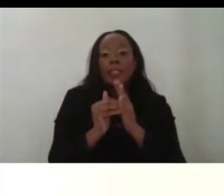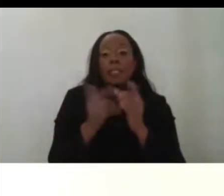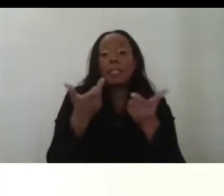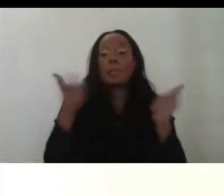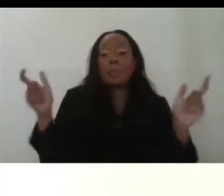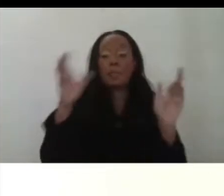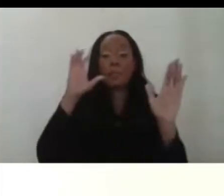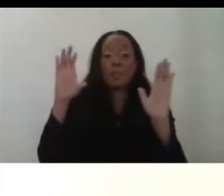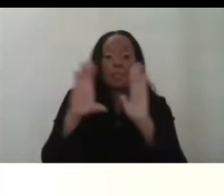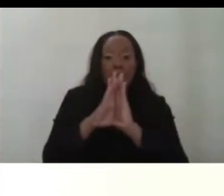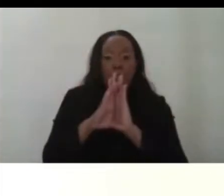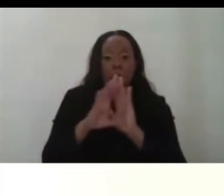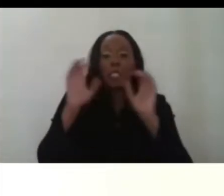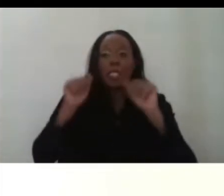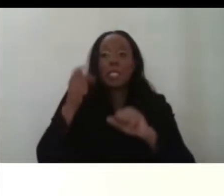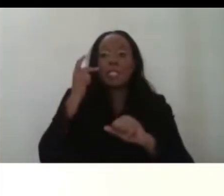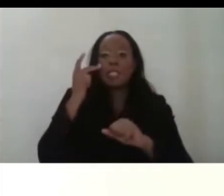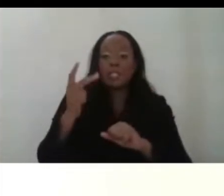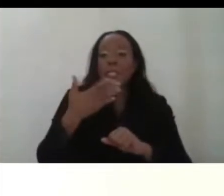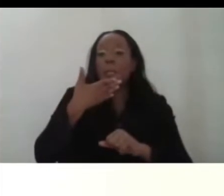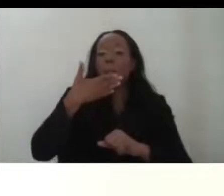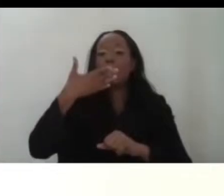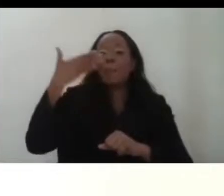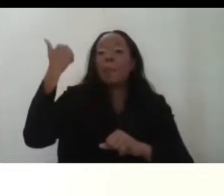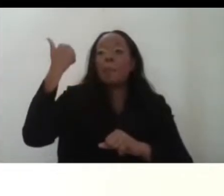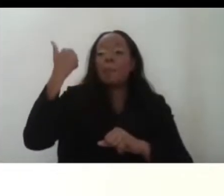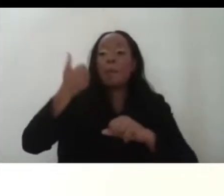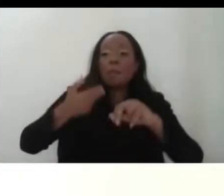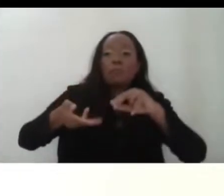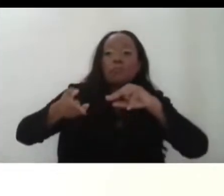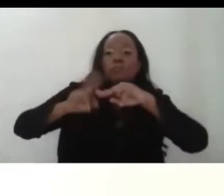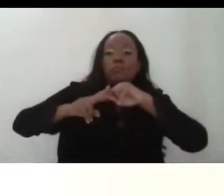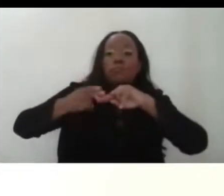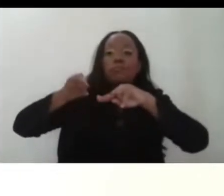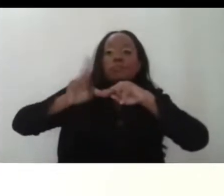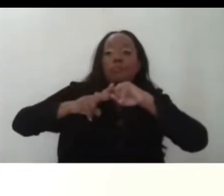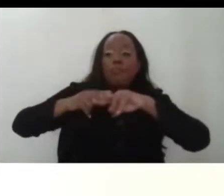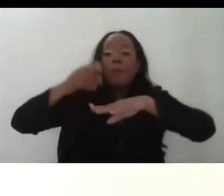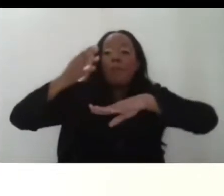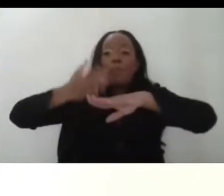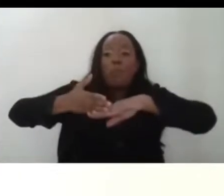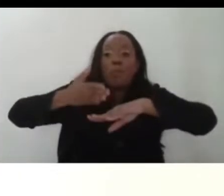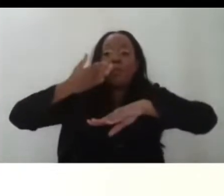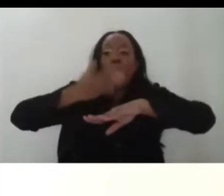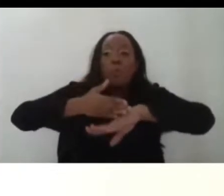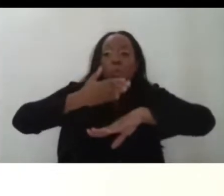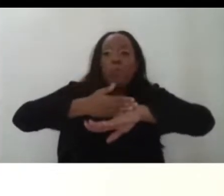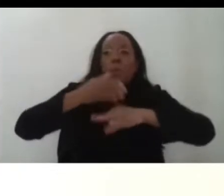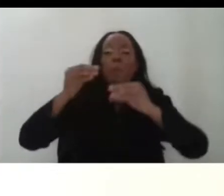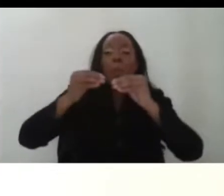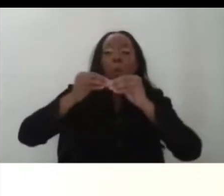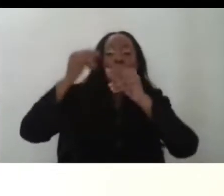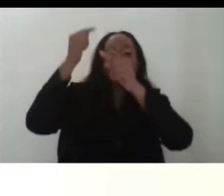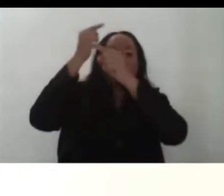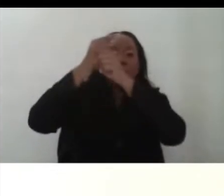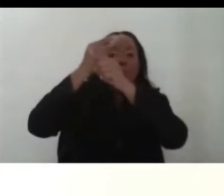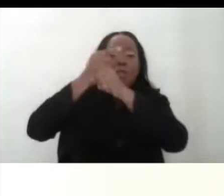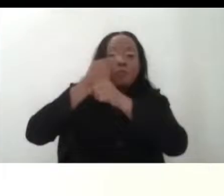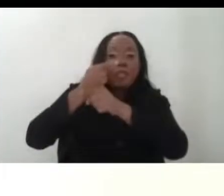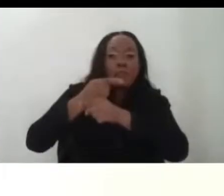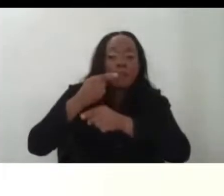forecast. From left to right. That's what we're seeing year after year. So I'm showing